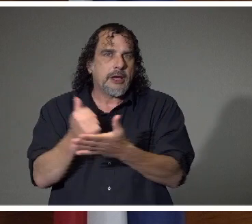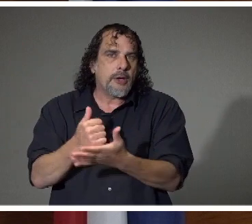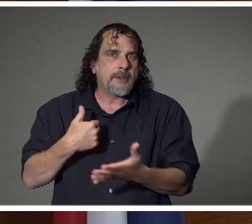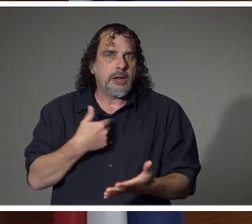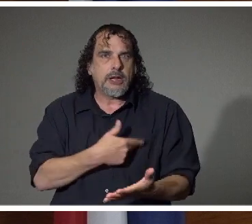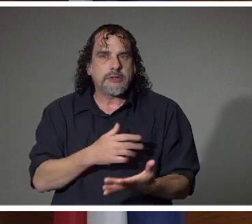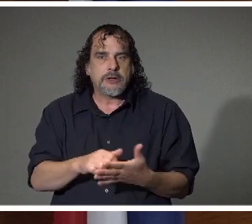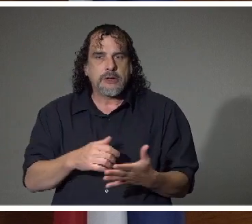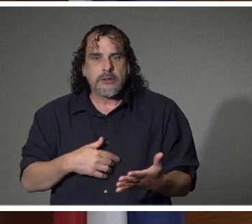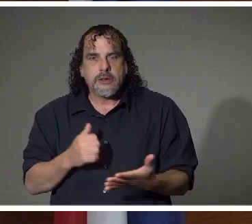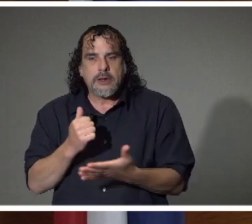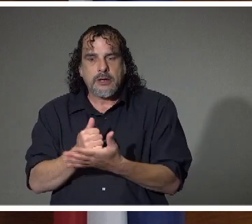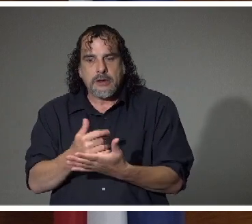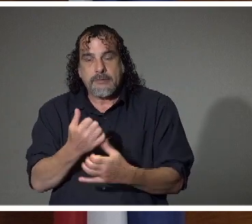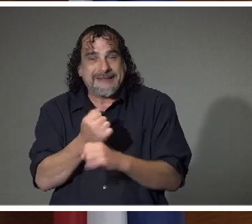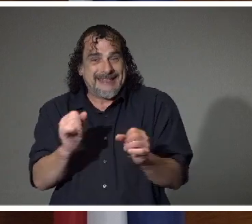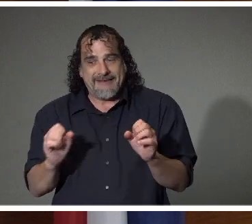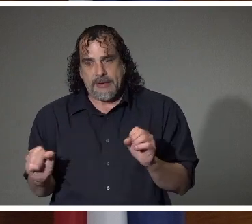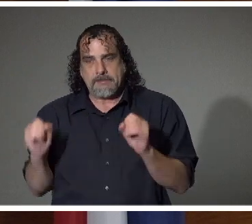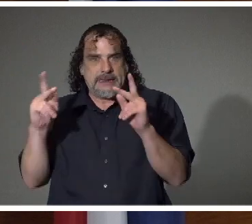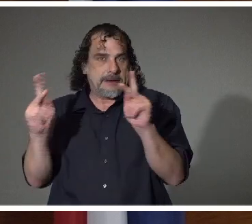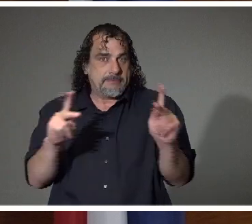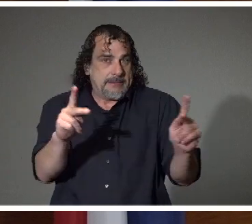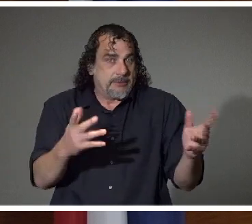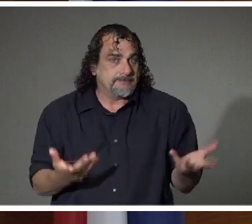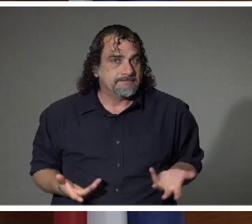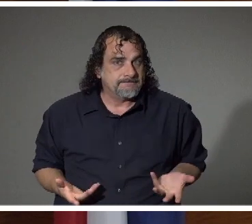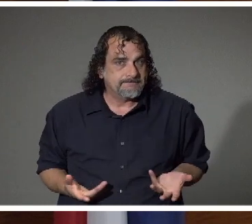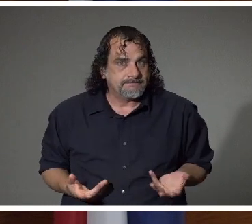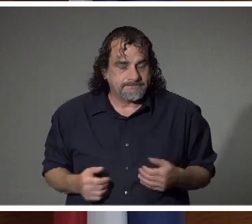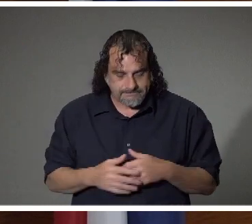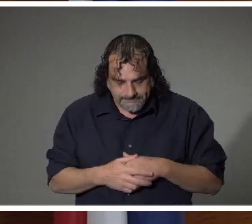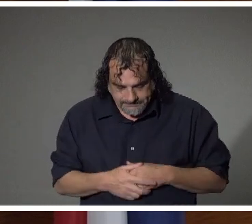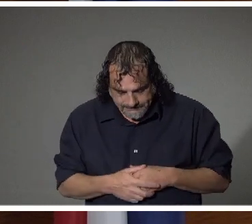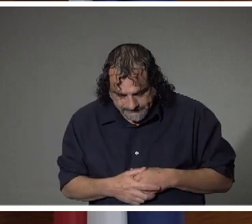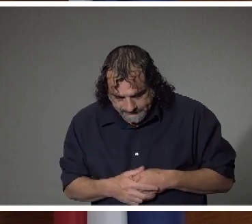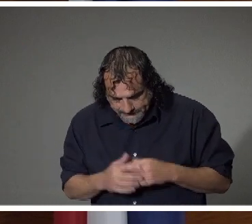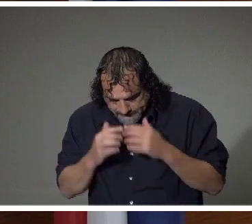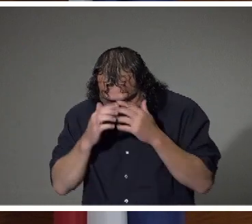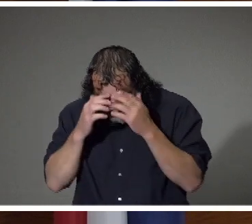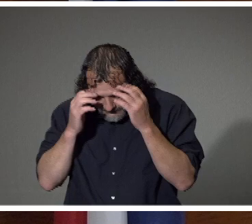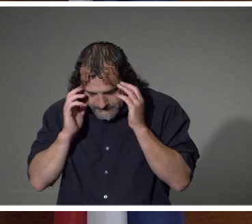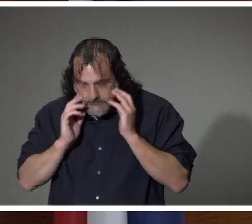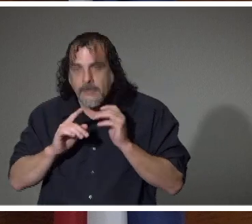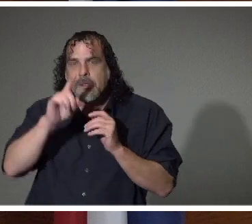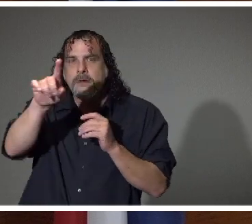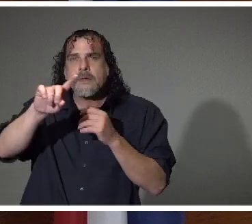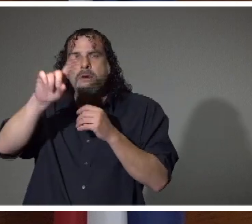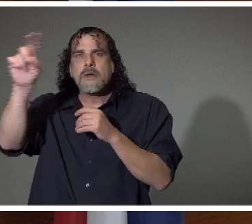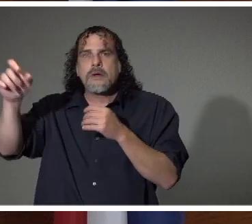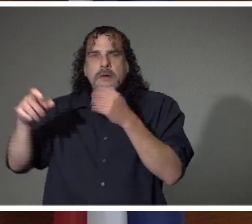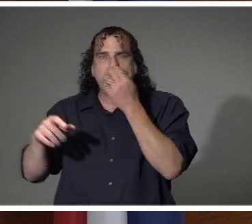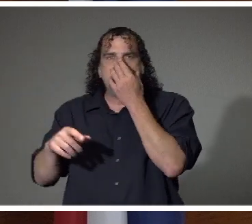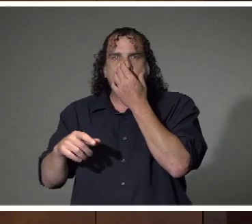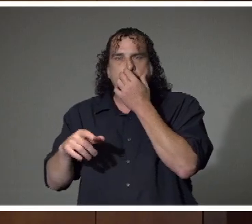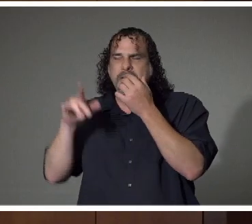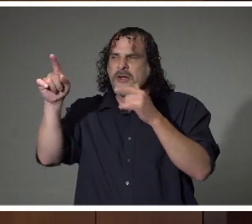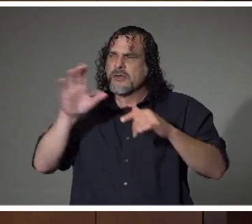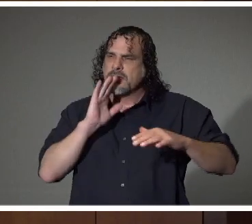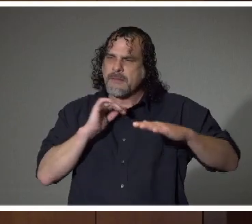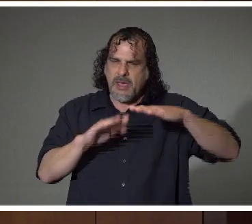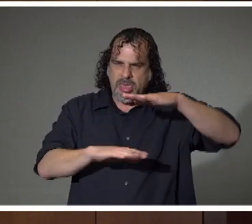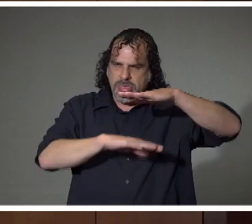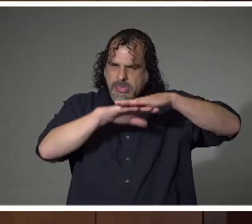us help save our fellow Mississippians. Yes, sir. I was going to follow up for some more detail on the plateau. Is